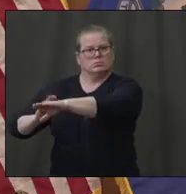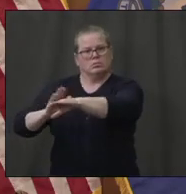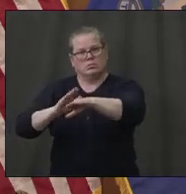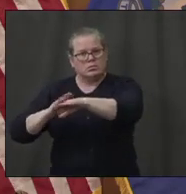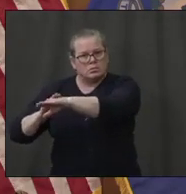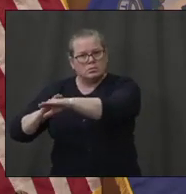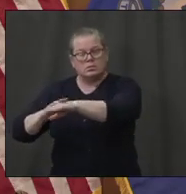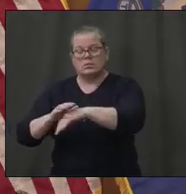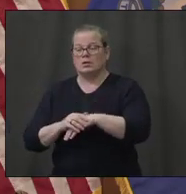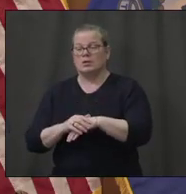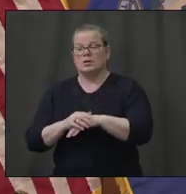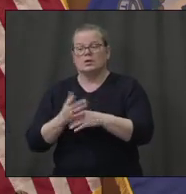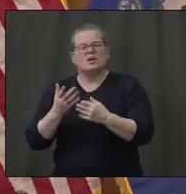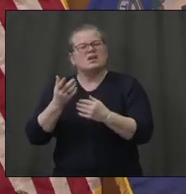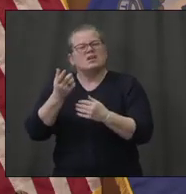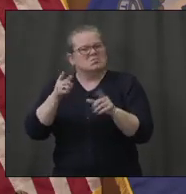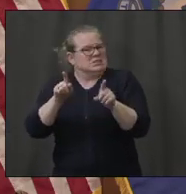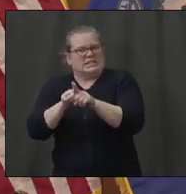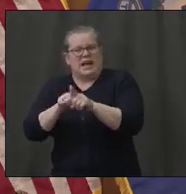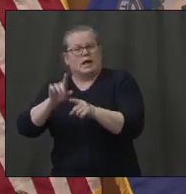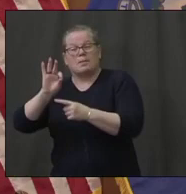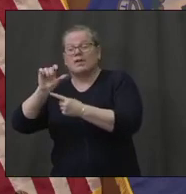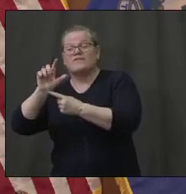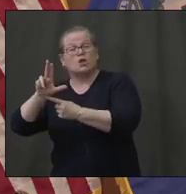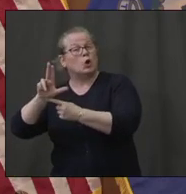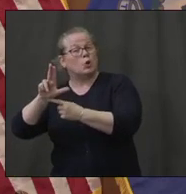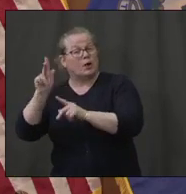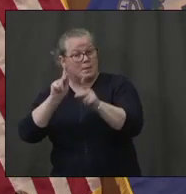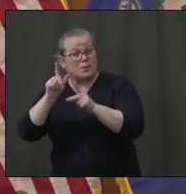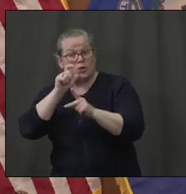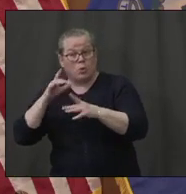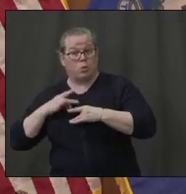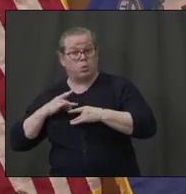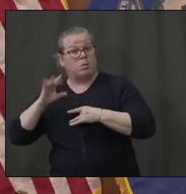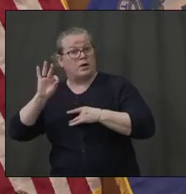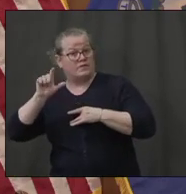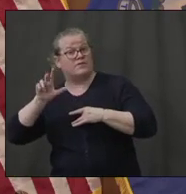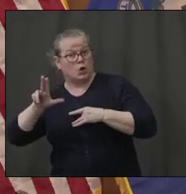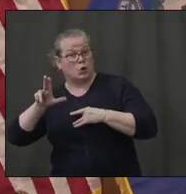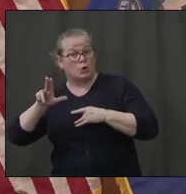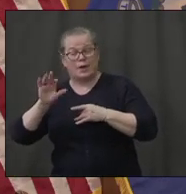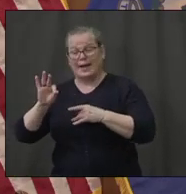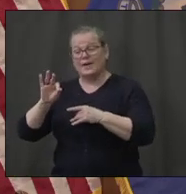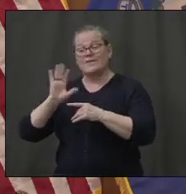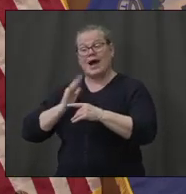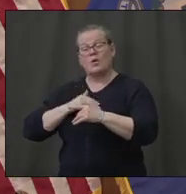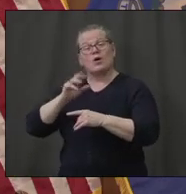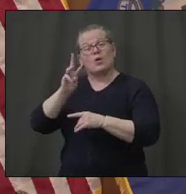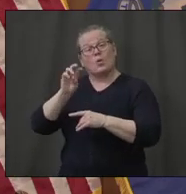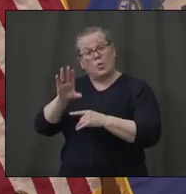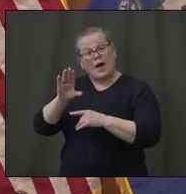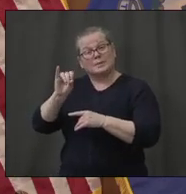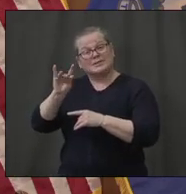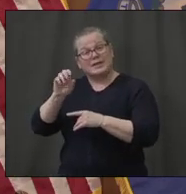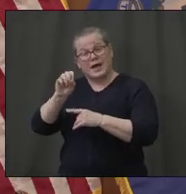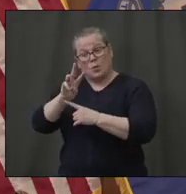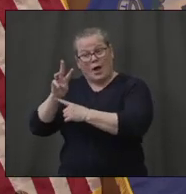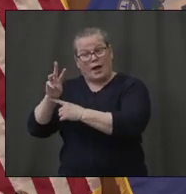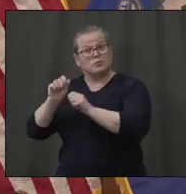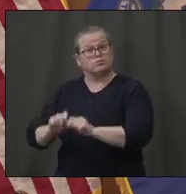flu surveillance, it's done the exact same way. You go to our website, you look at our weekly flu report, we list